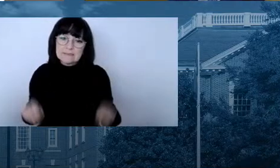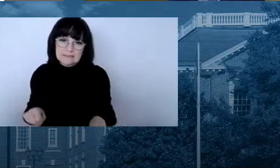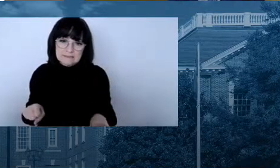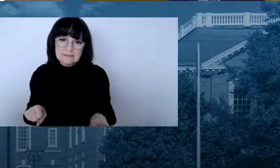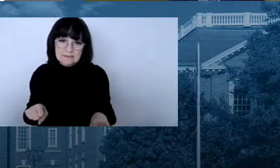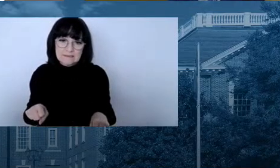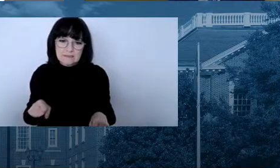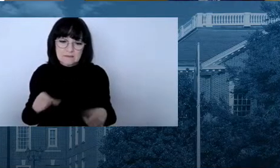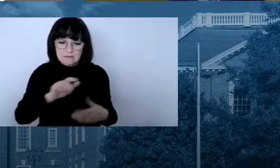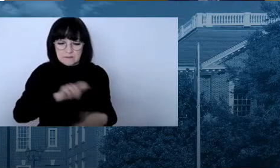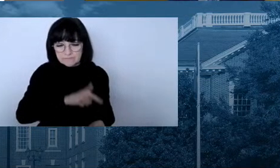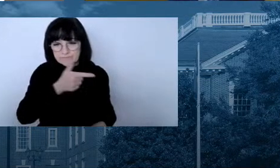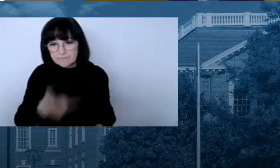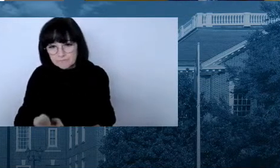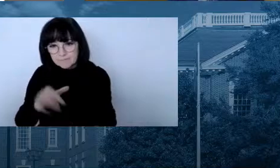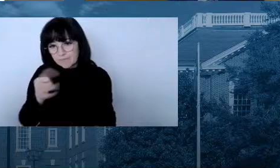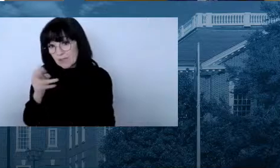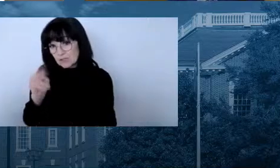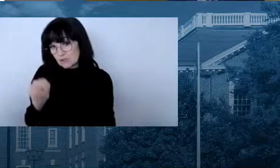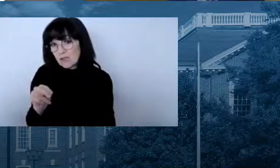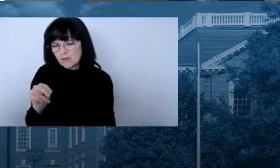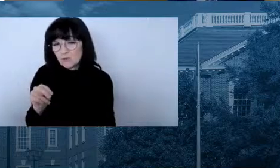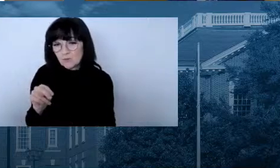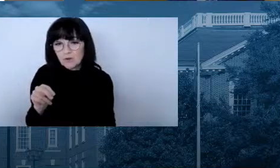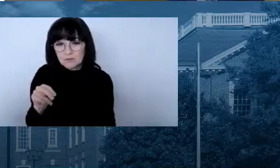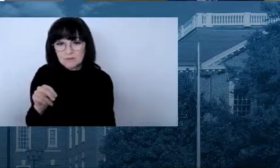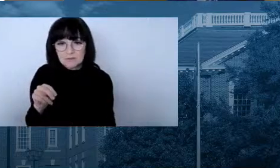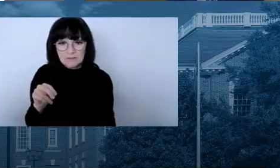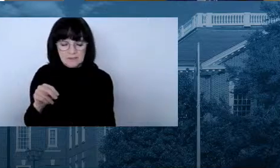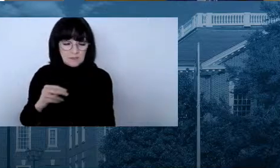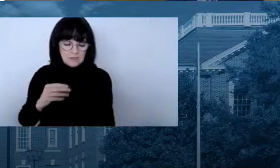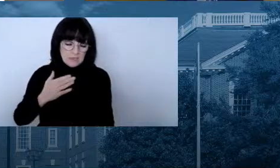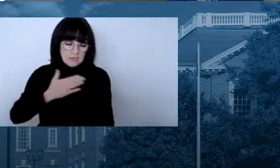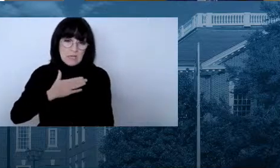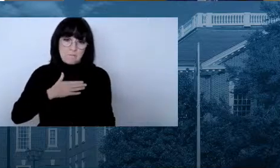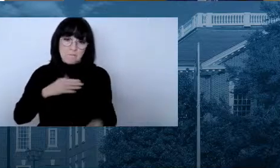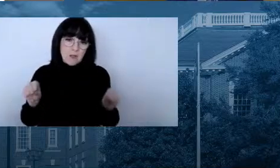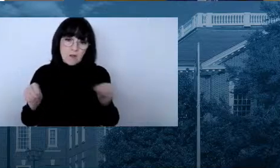level, there hasn't been a discussion of